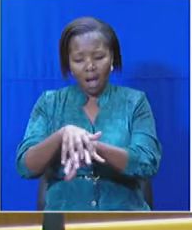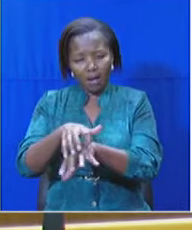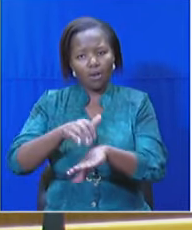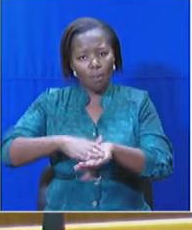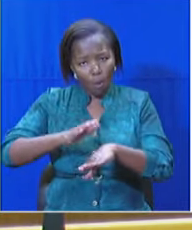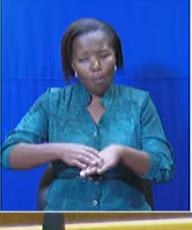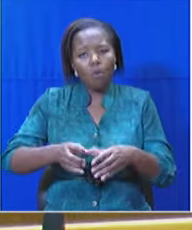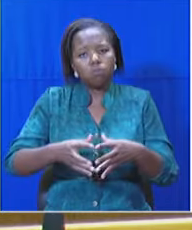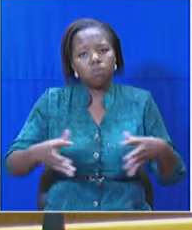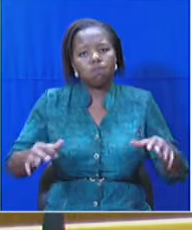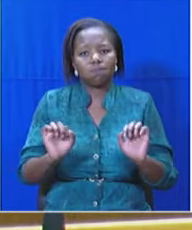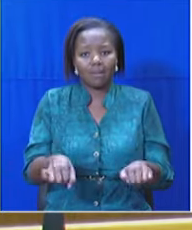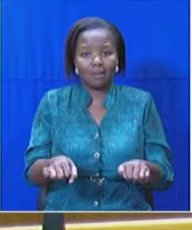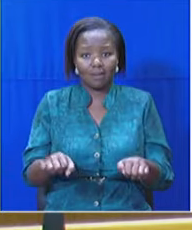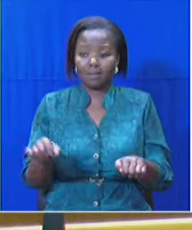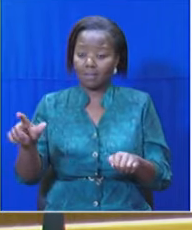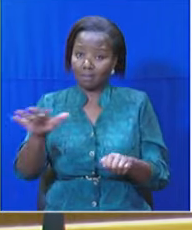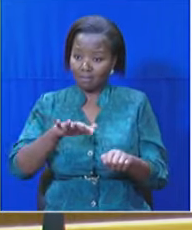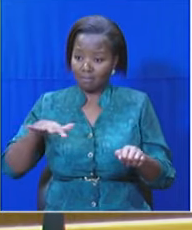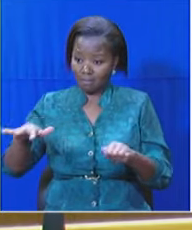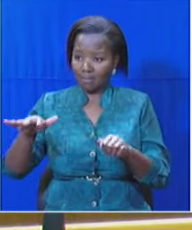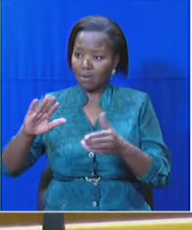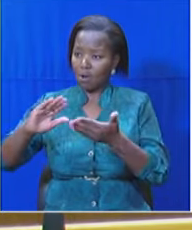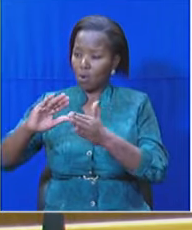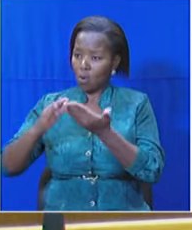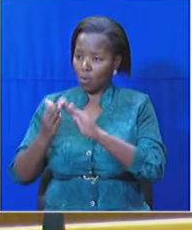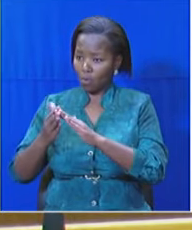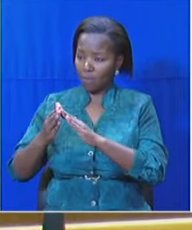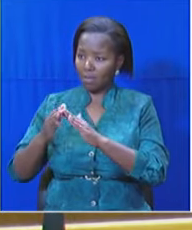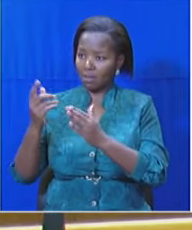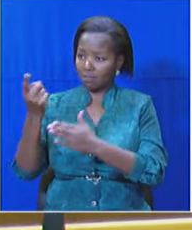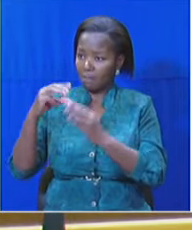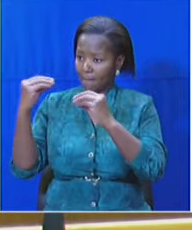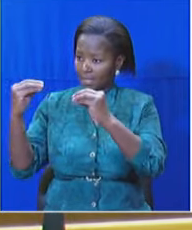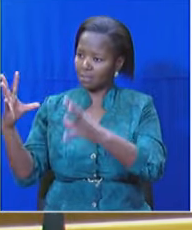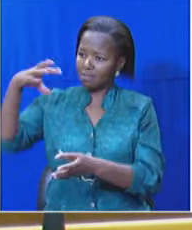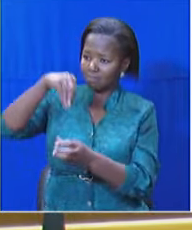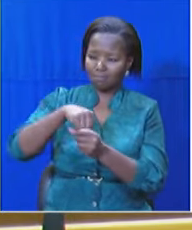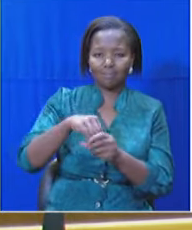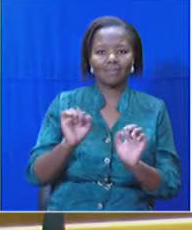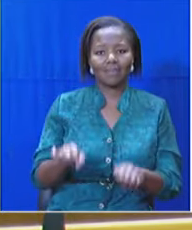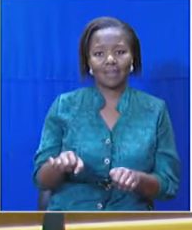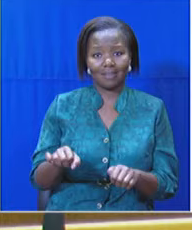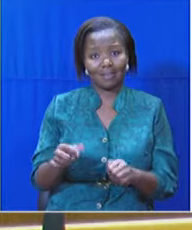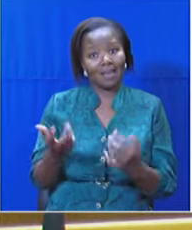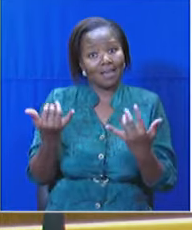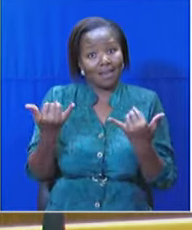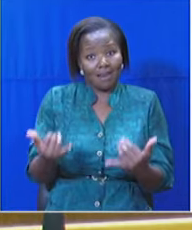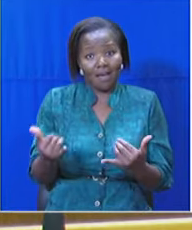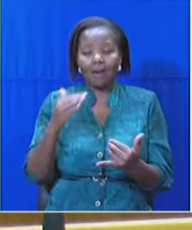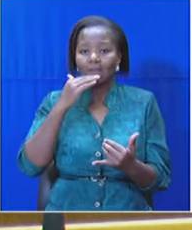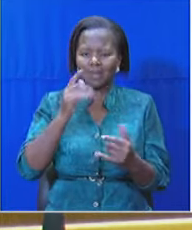production will contribute to the development of an inclusive rural economy. It thus proposes a multi-pronged strategy for